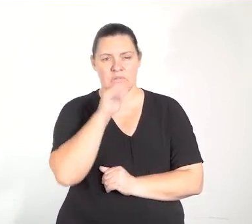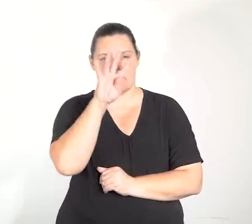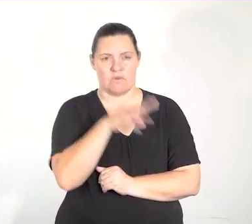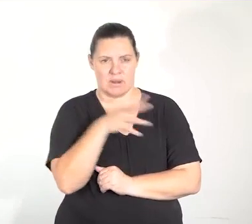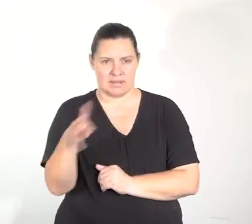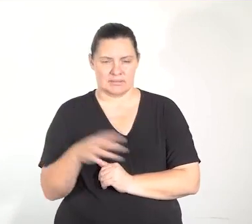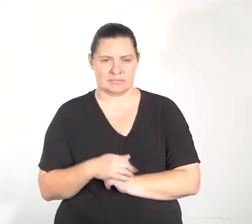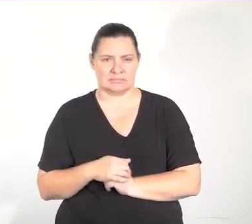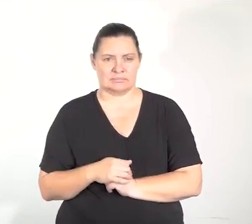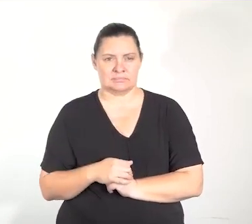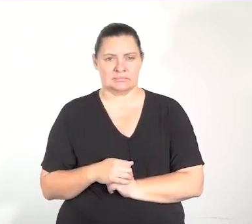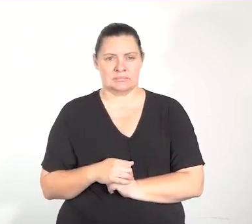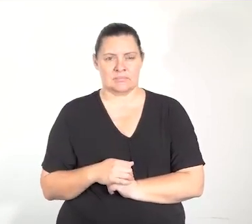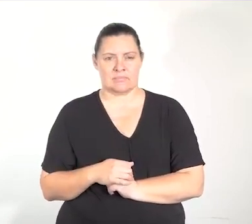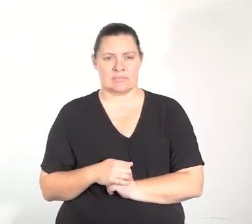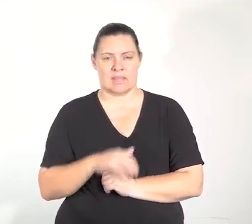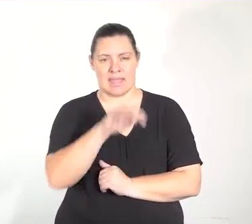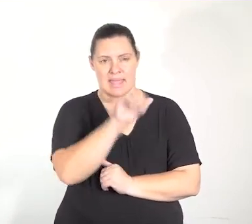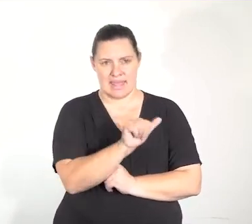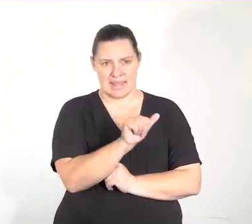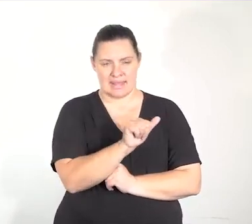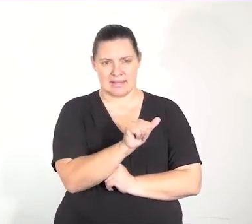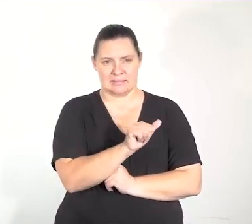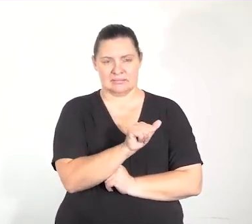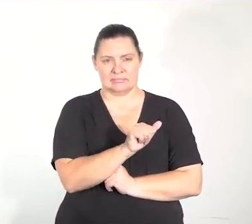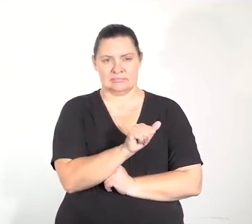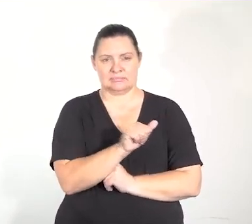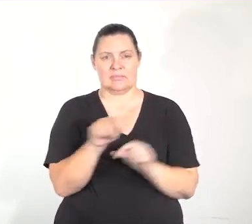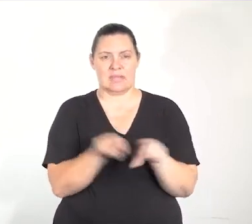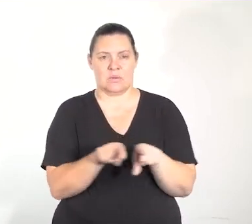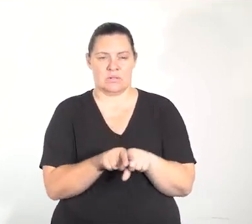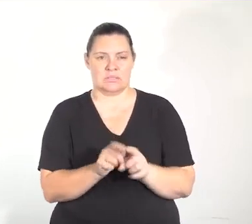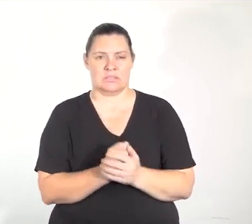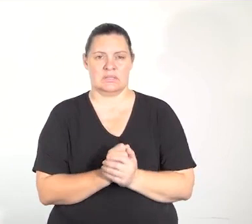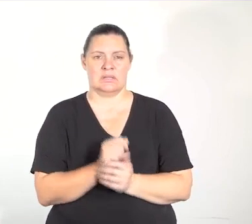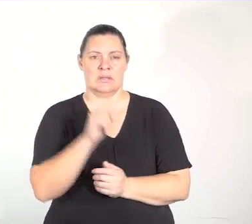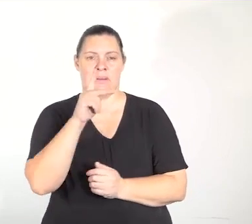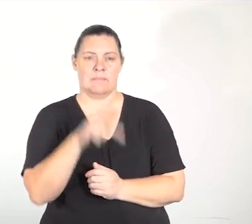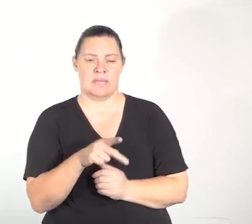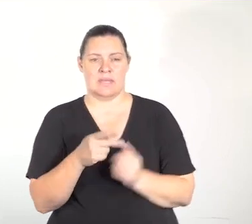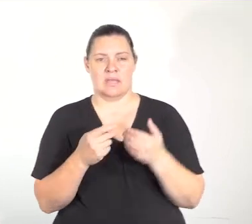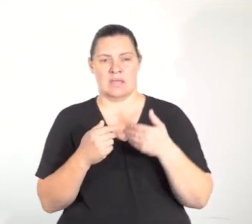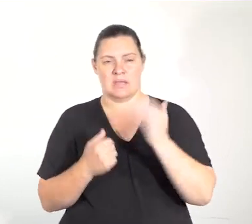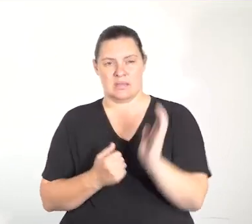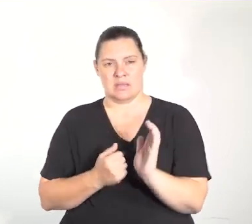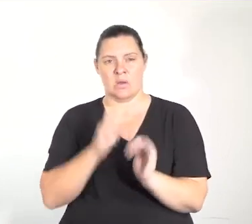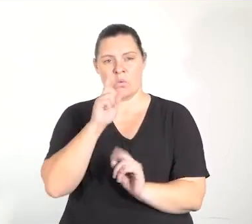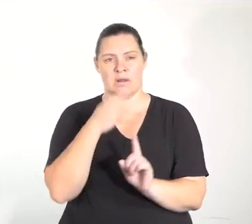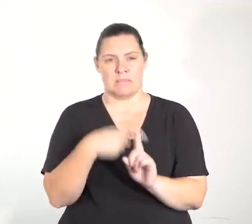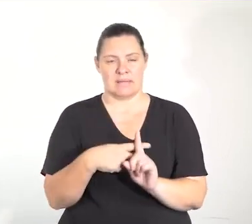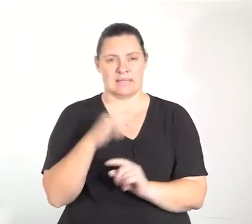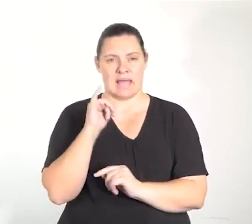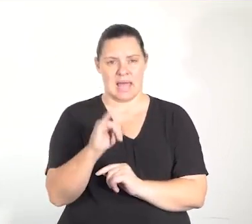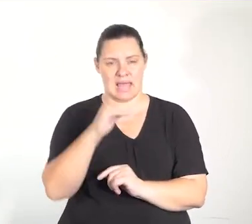our formula. Our formula is A is equals to P, open bracket, 1